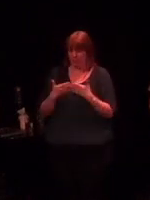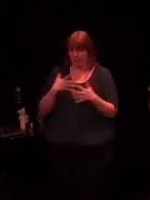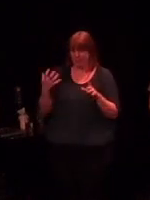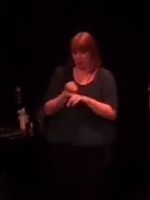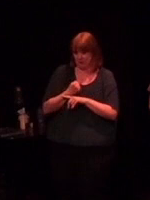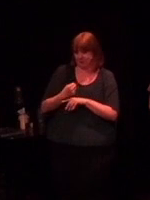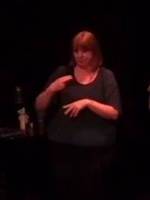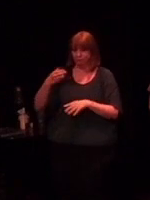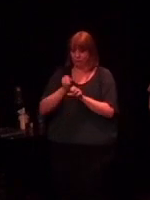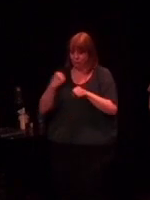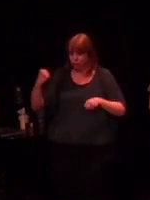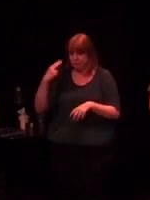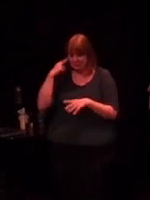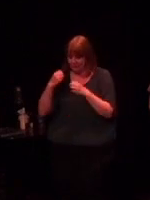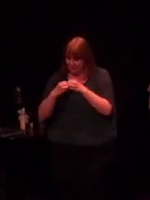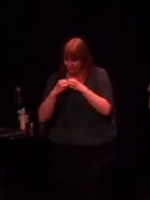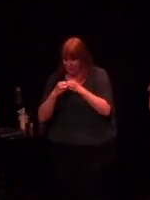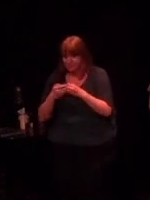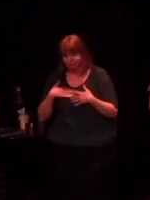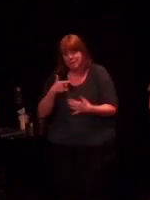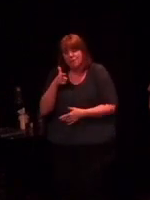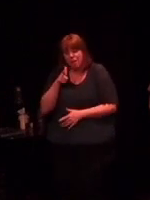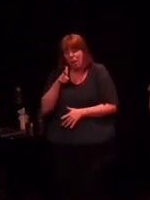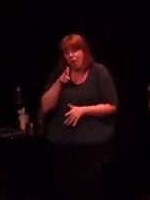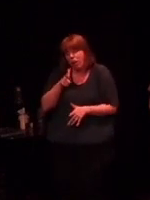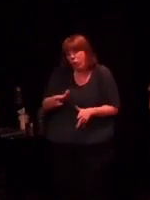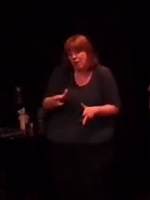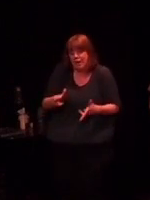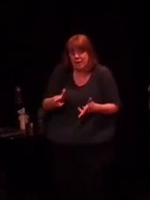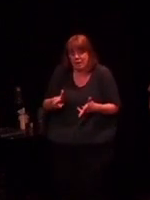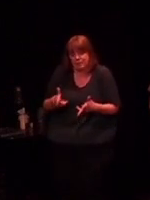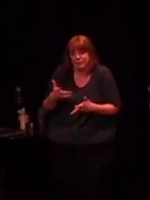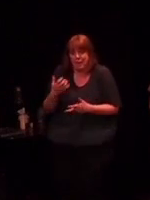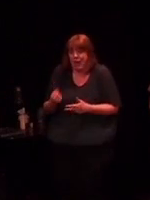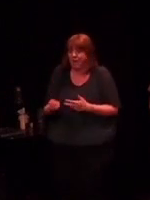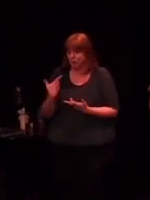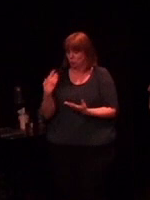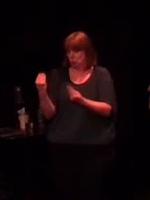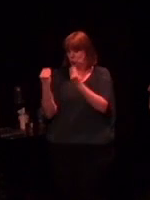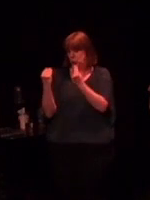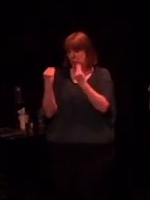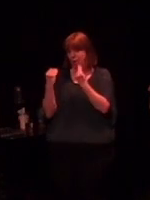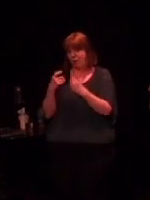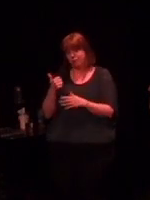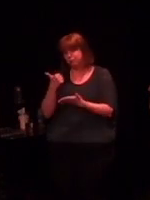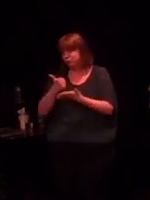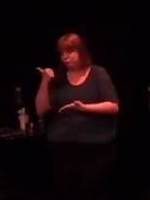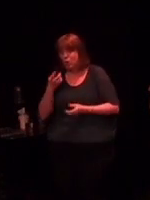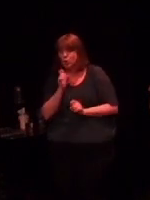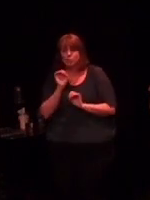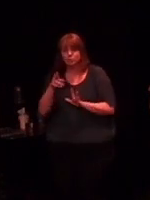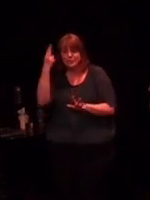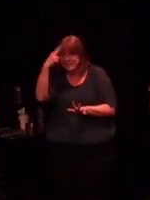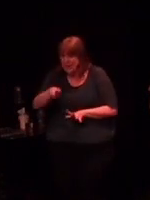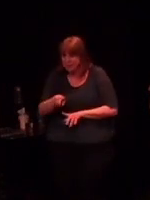deaf studies, and I am incredibly fortunate and lucky to have had tutors who are deaf greats, and I can say names to you that